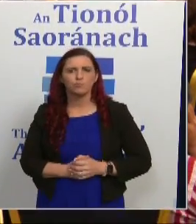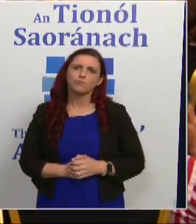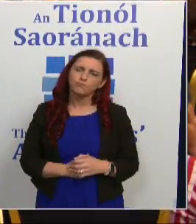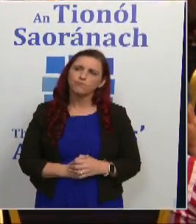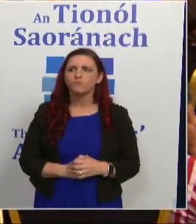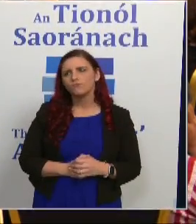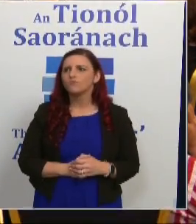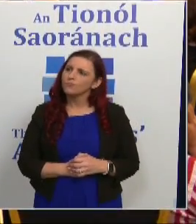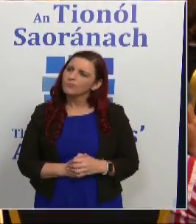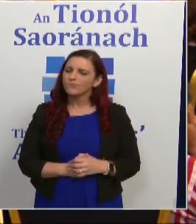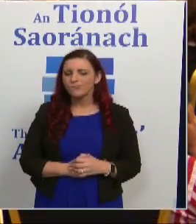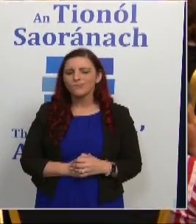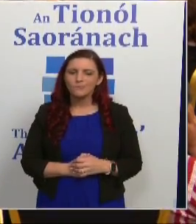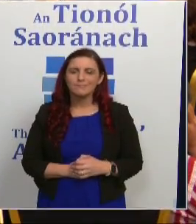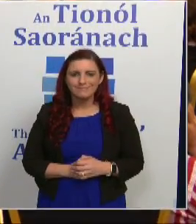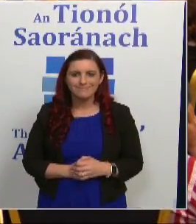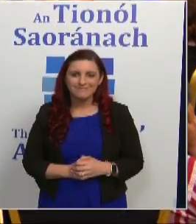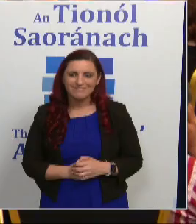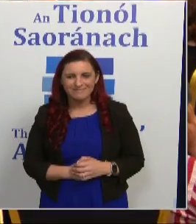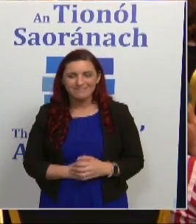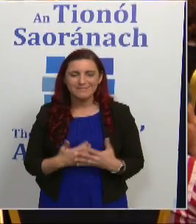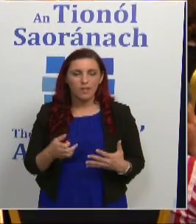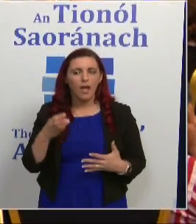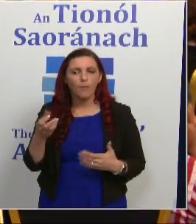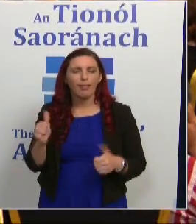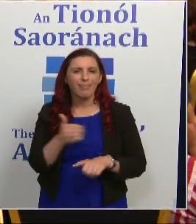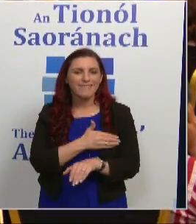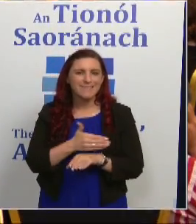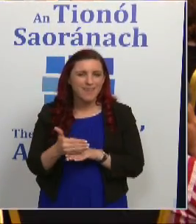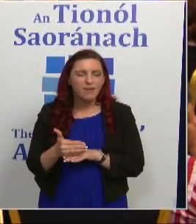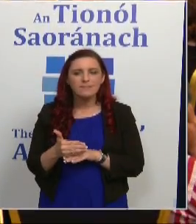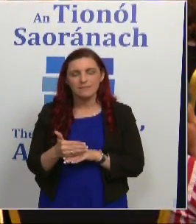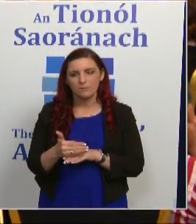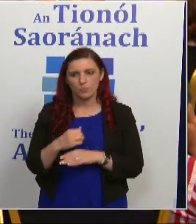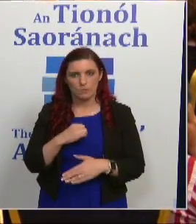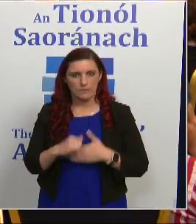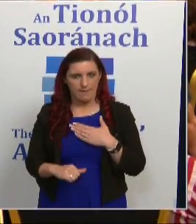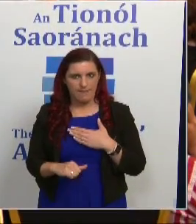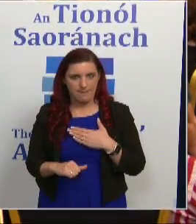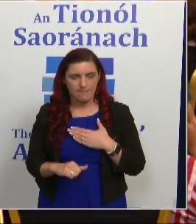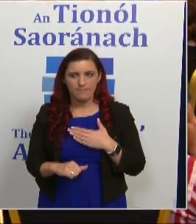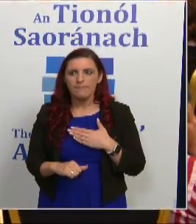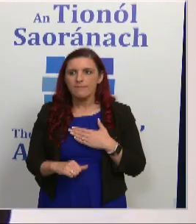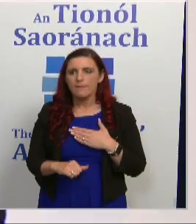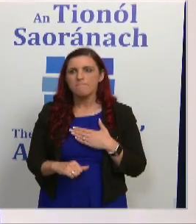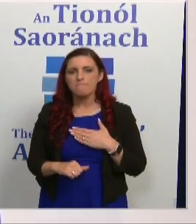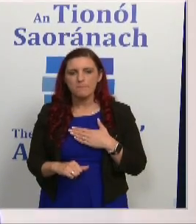I promise to do my best. So I'll kick off. Really, today is sort of a very sort